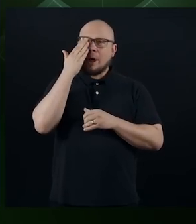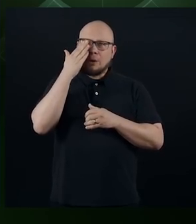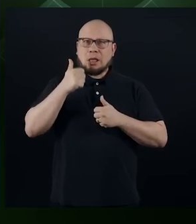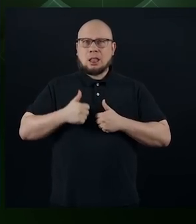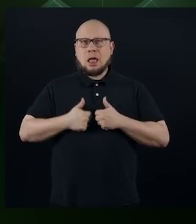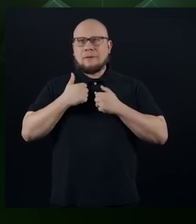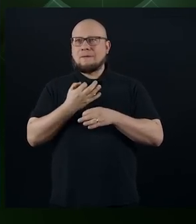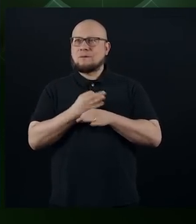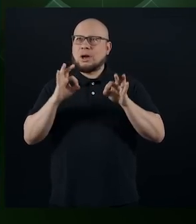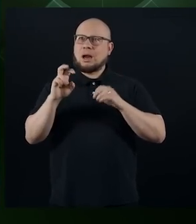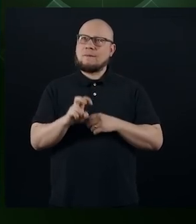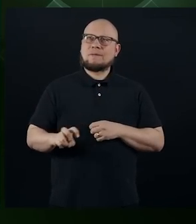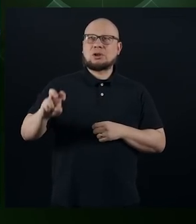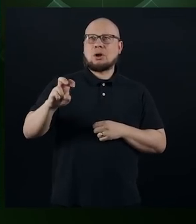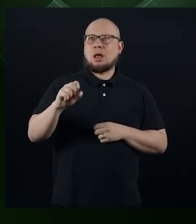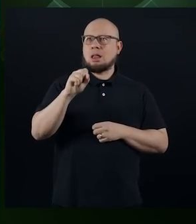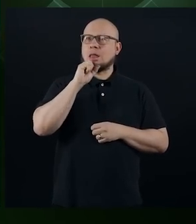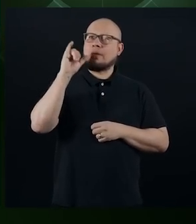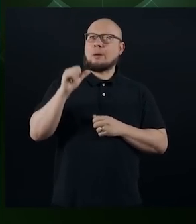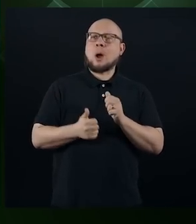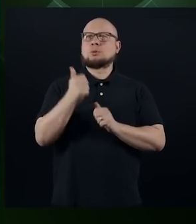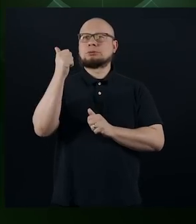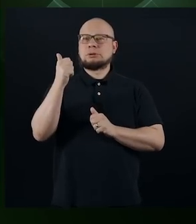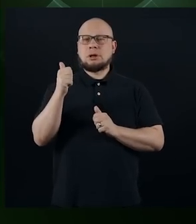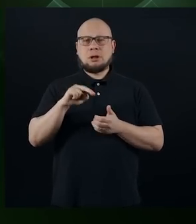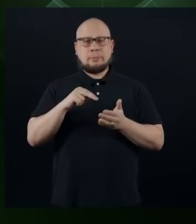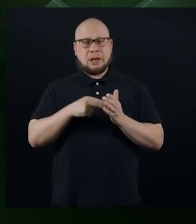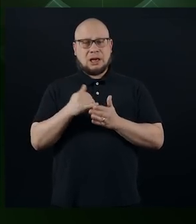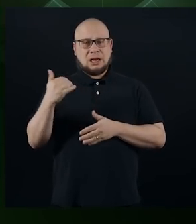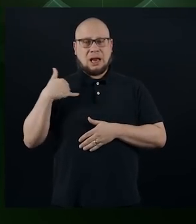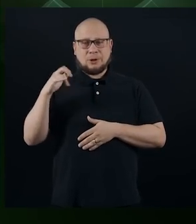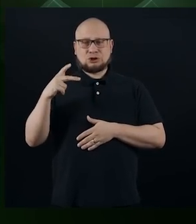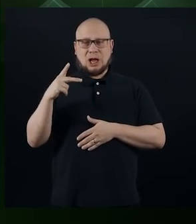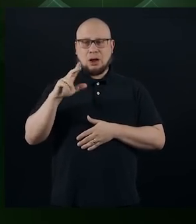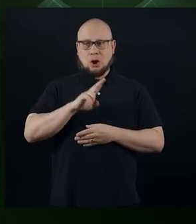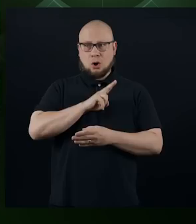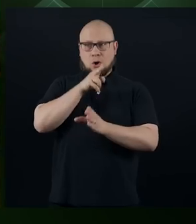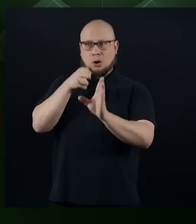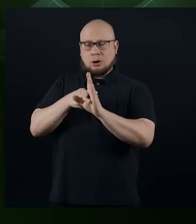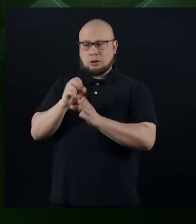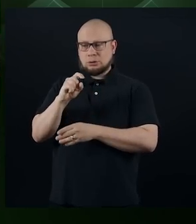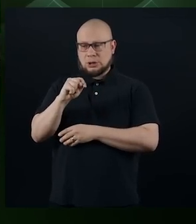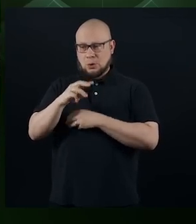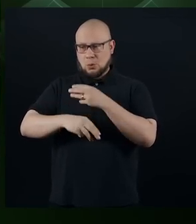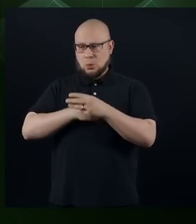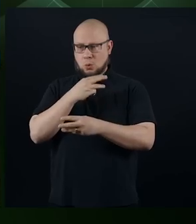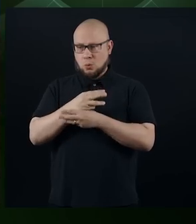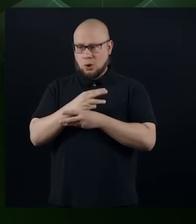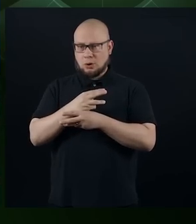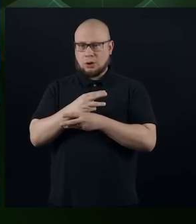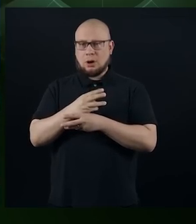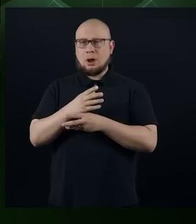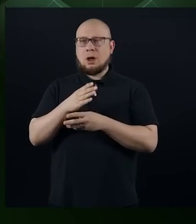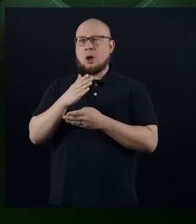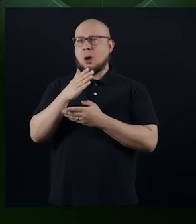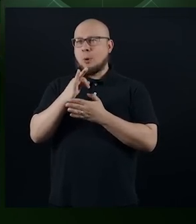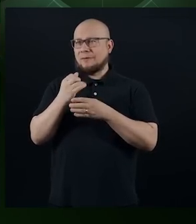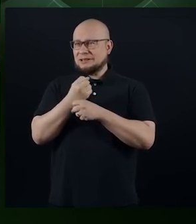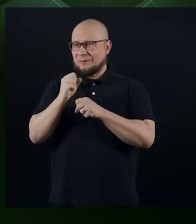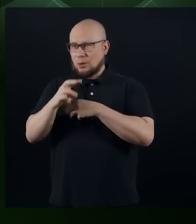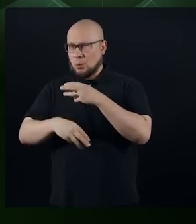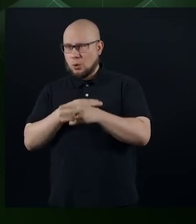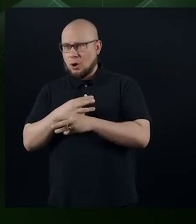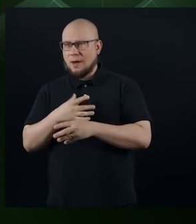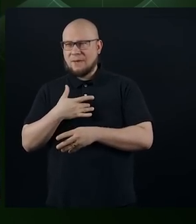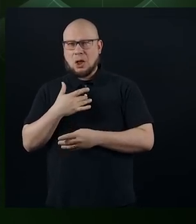your adventures. So the idea that he would want to be in the Sea of Thieves world and want to play his part of saving it was a really kind of